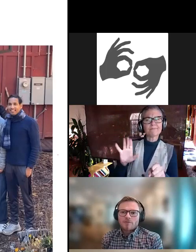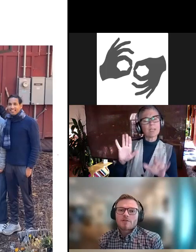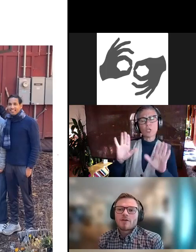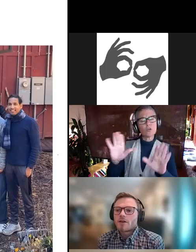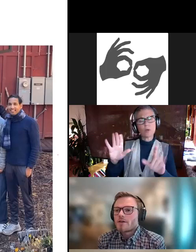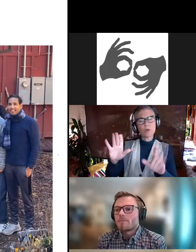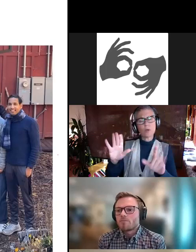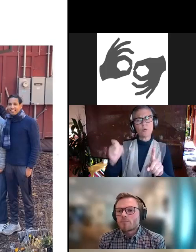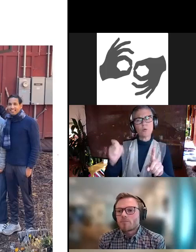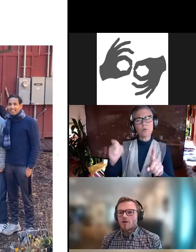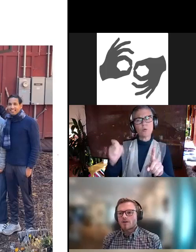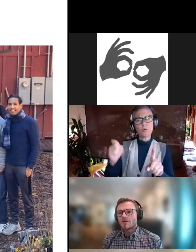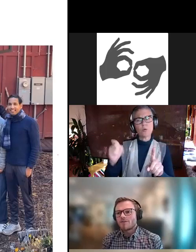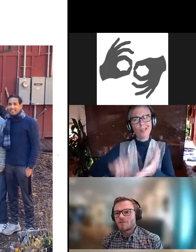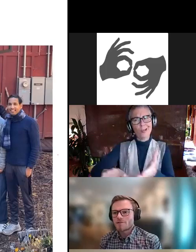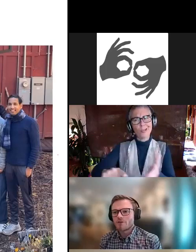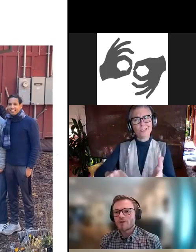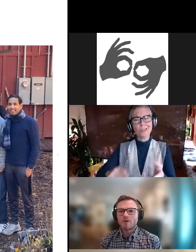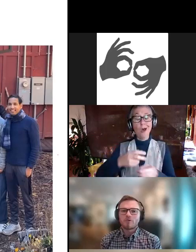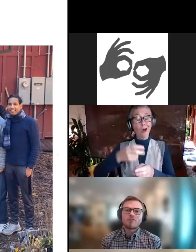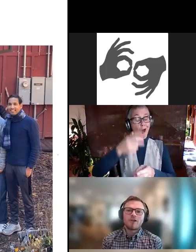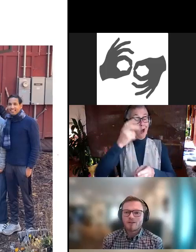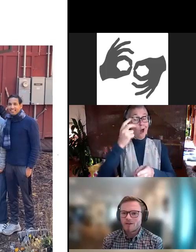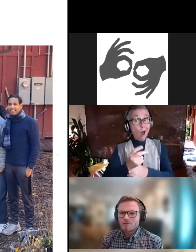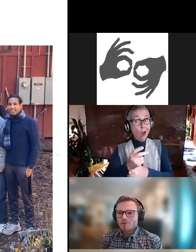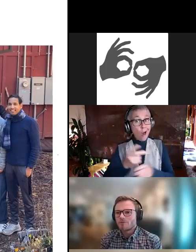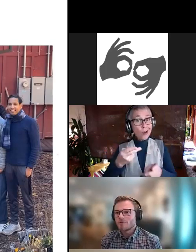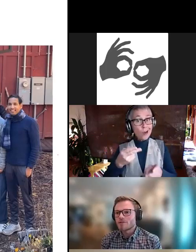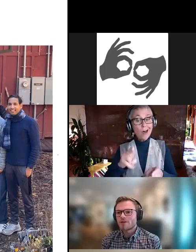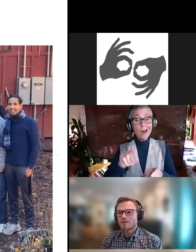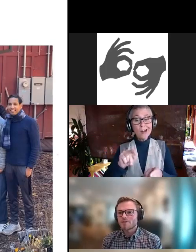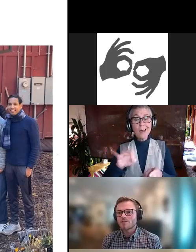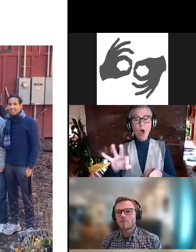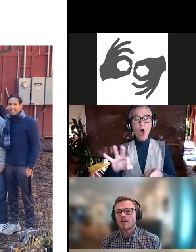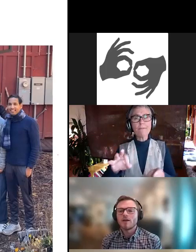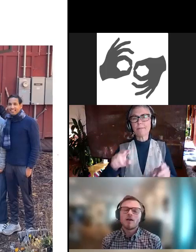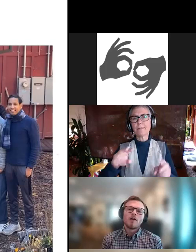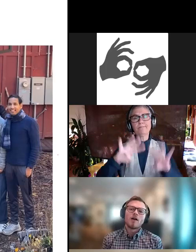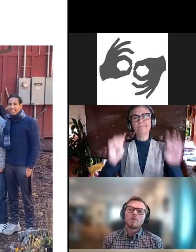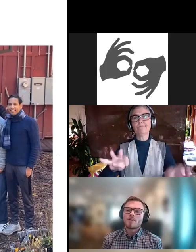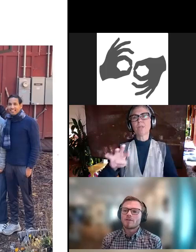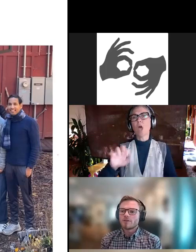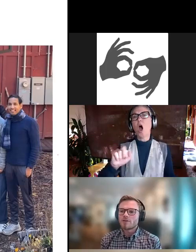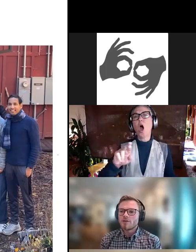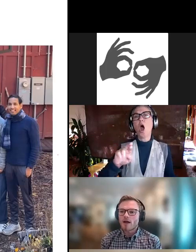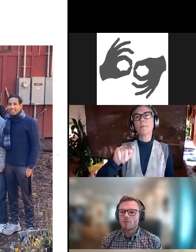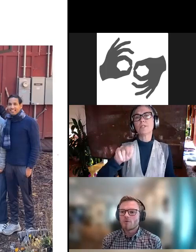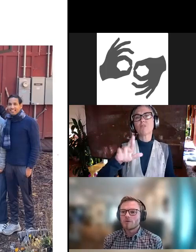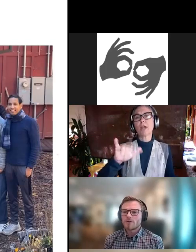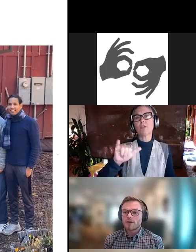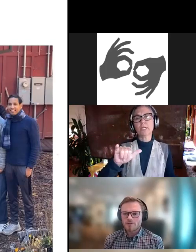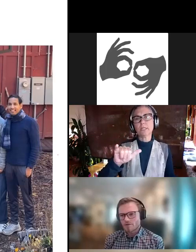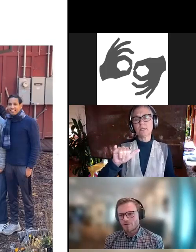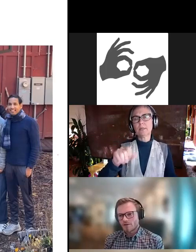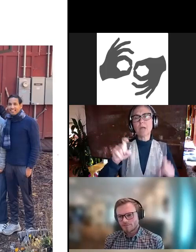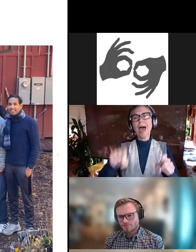it's obviously a next step because a hard cutoff is extremely arbitrary. And that was one of the reasons that I tested so many effectively to see, how important